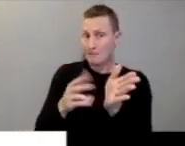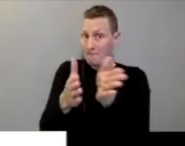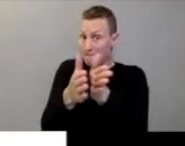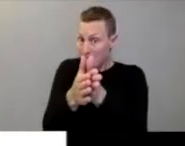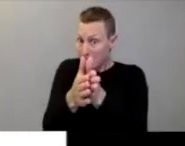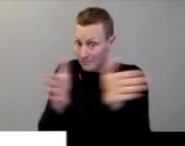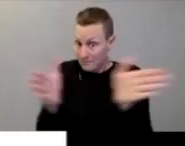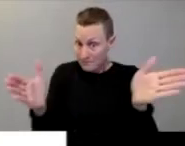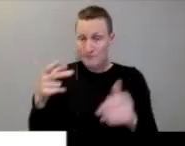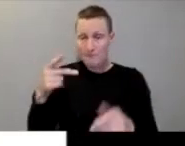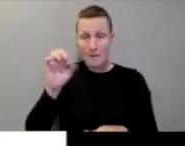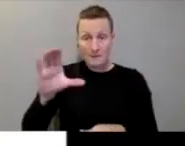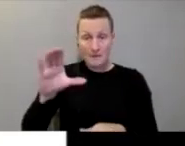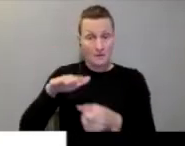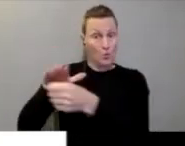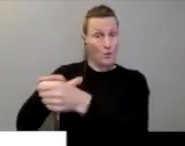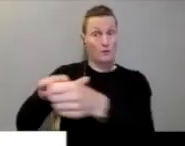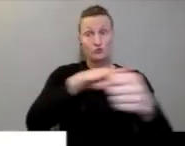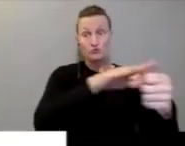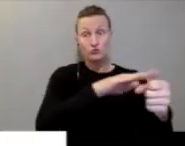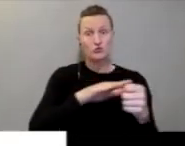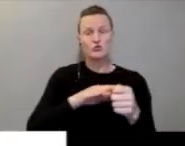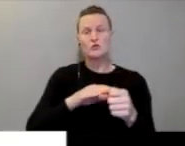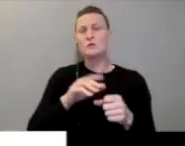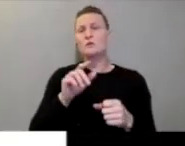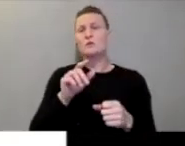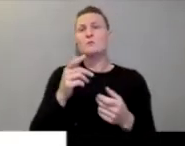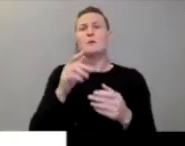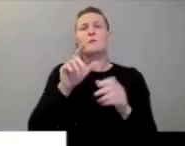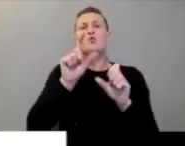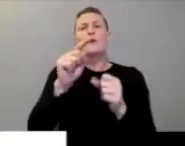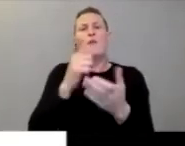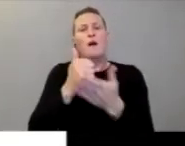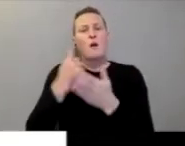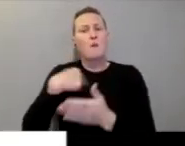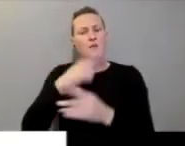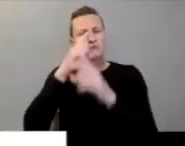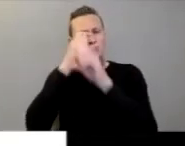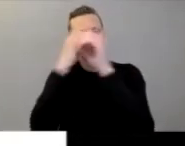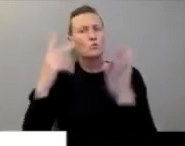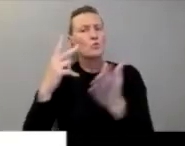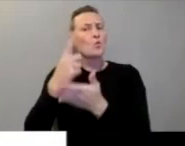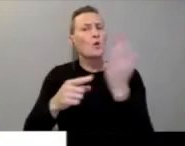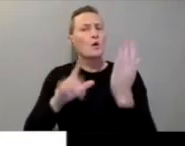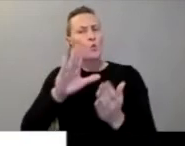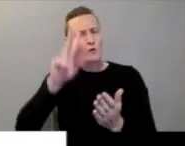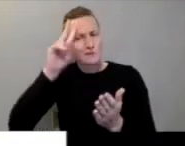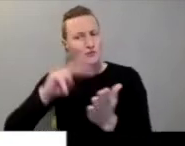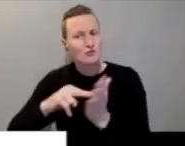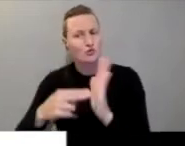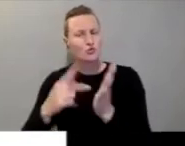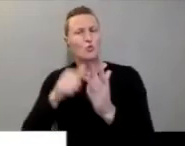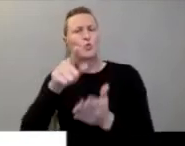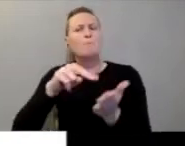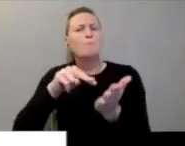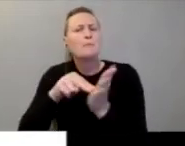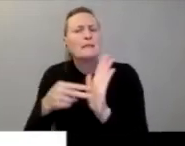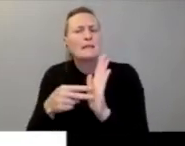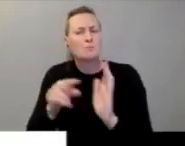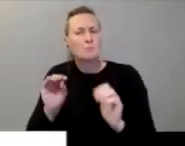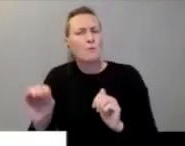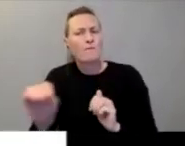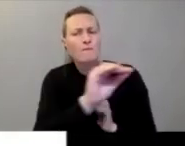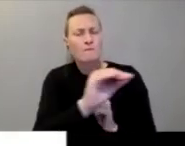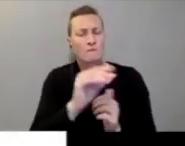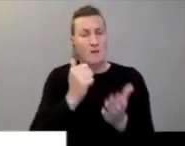in mind, or and what your kind of preferences are. We definitely want to know that, as we'd be trying to help you.